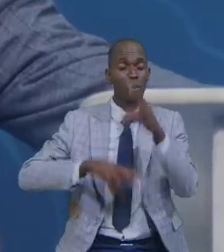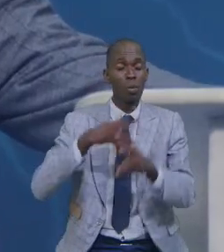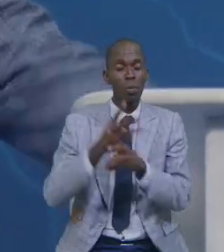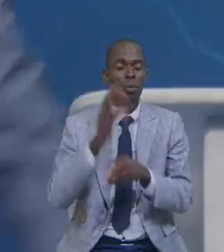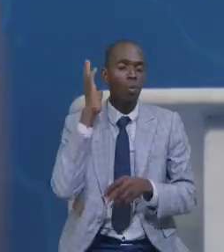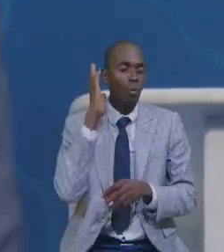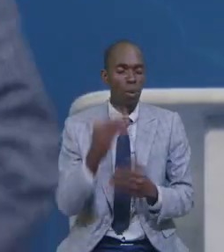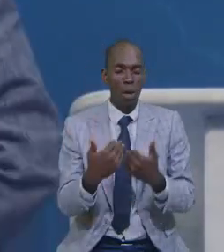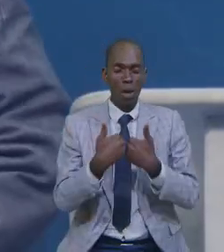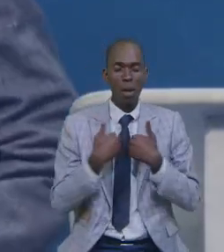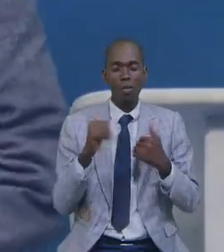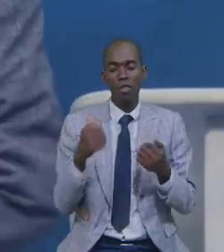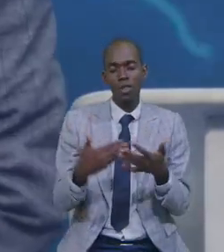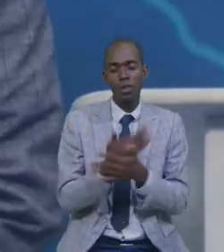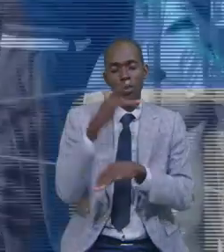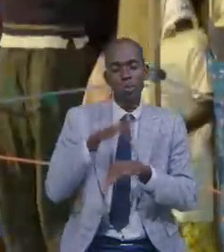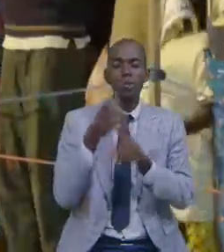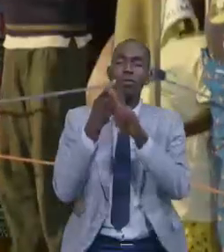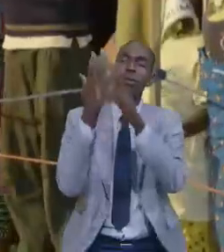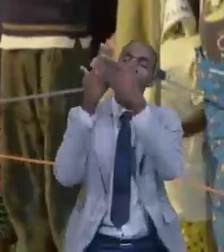a new touch from heaven.